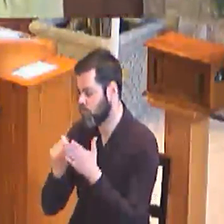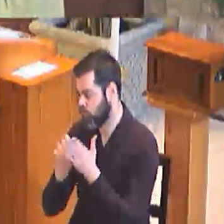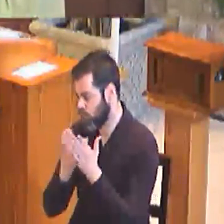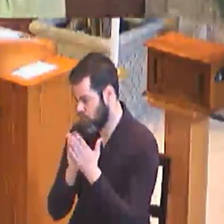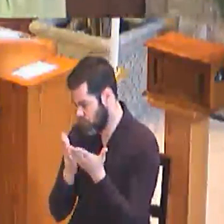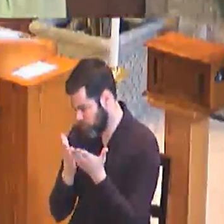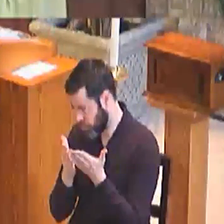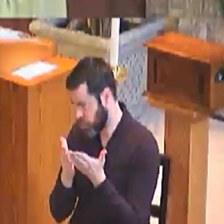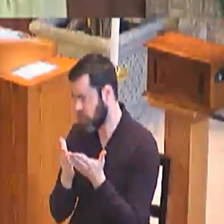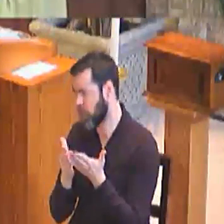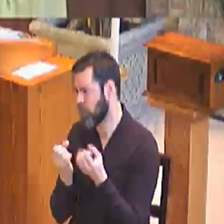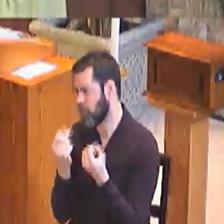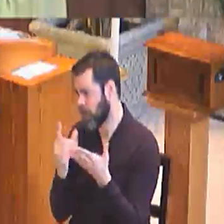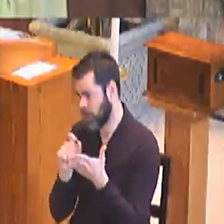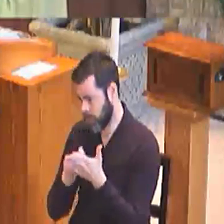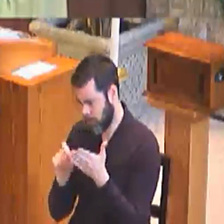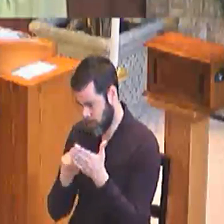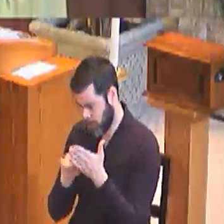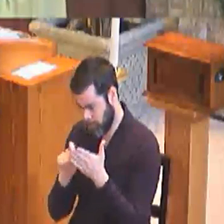this.